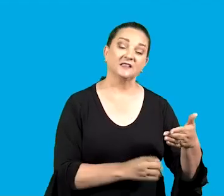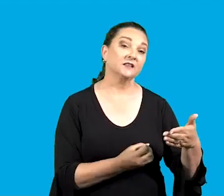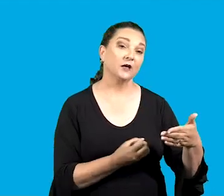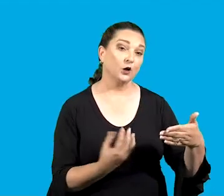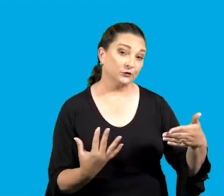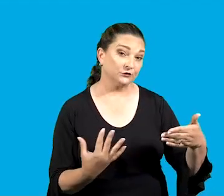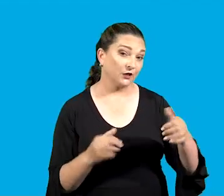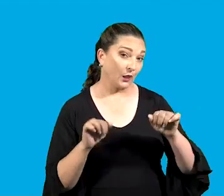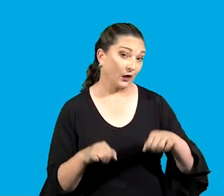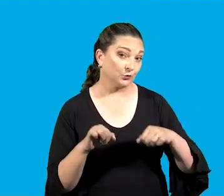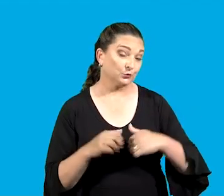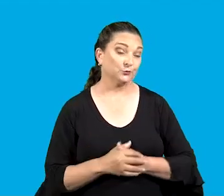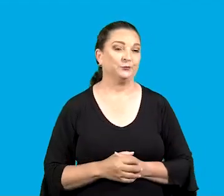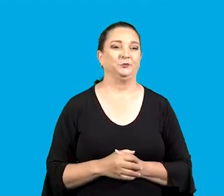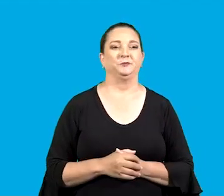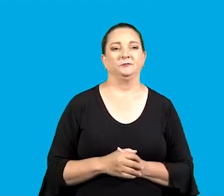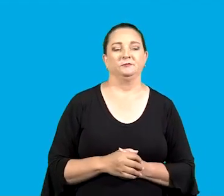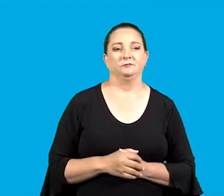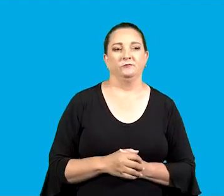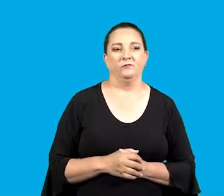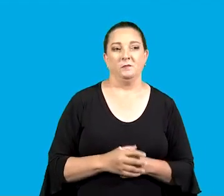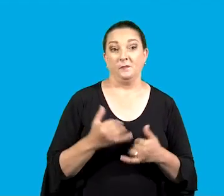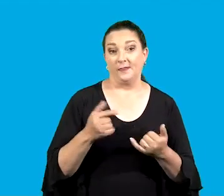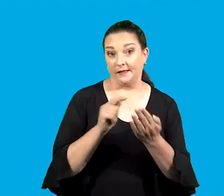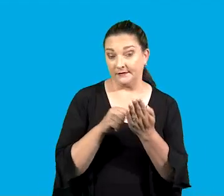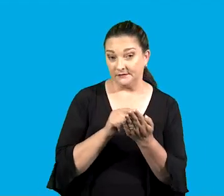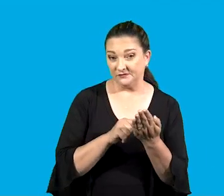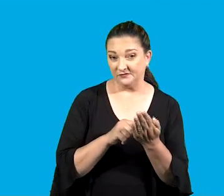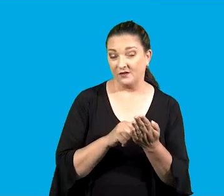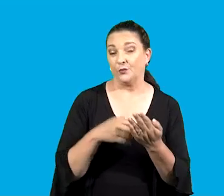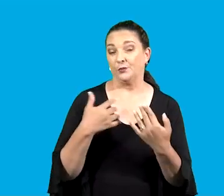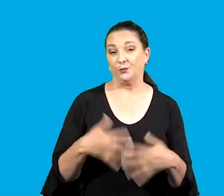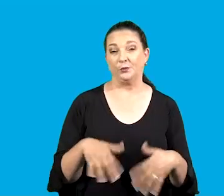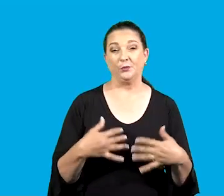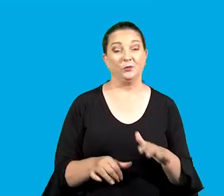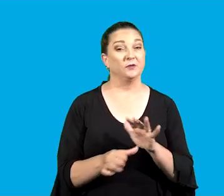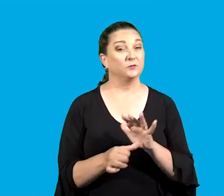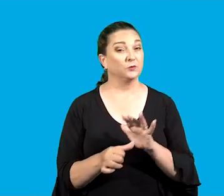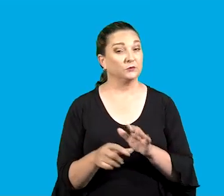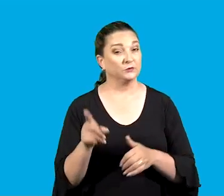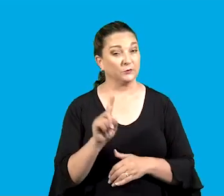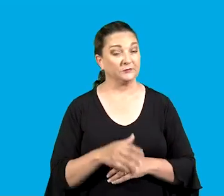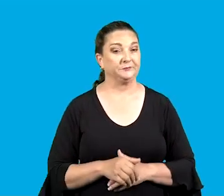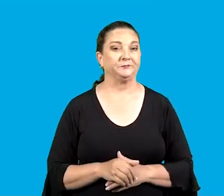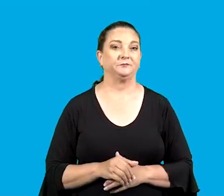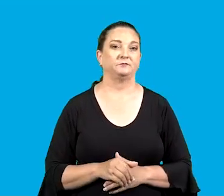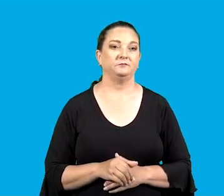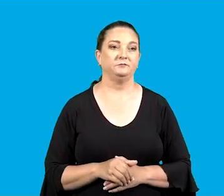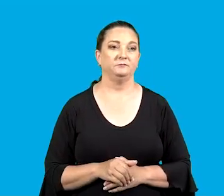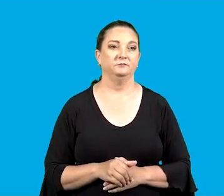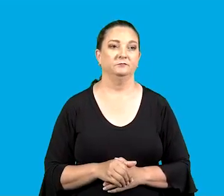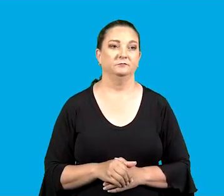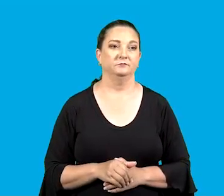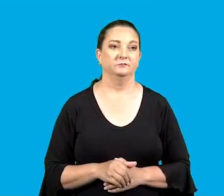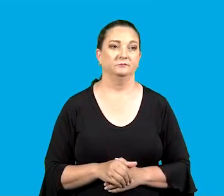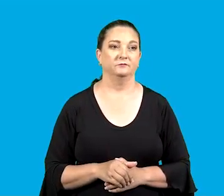discount allowed. Now, if we are to calculate this, it is very important to understand that you have